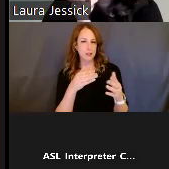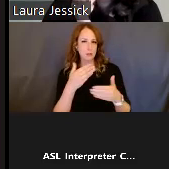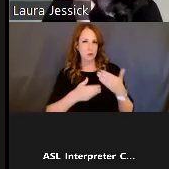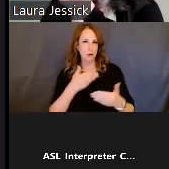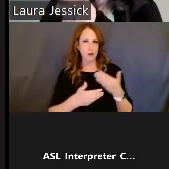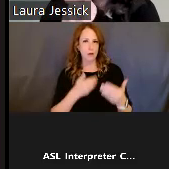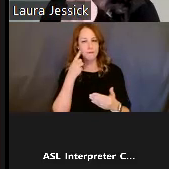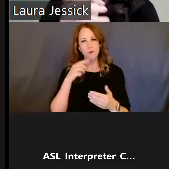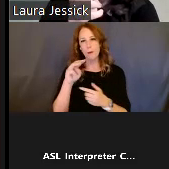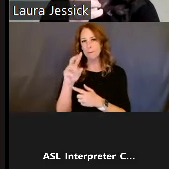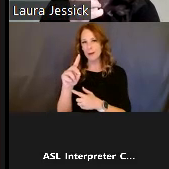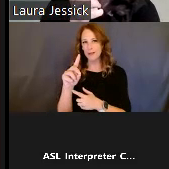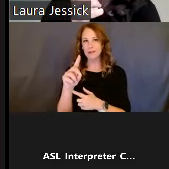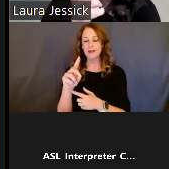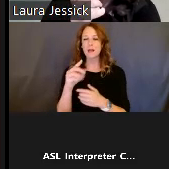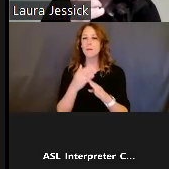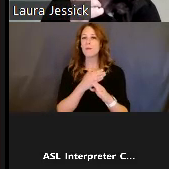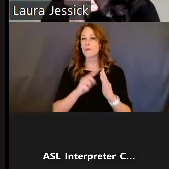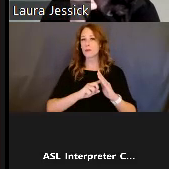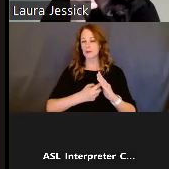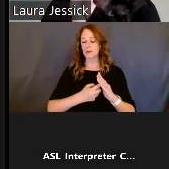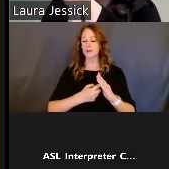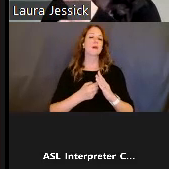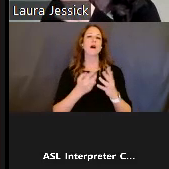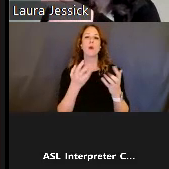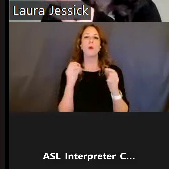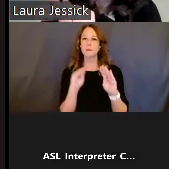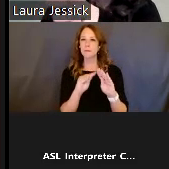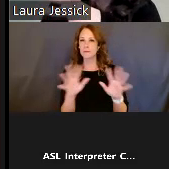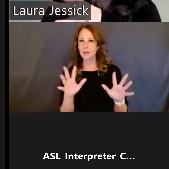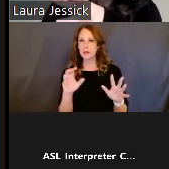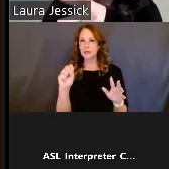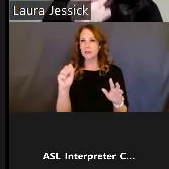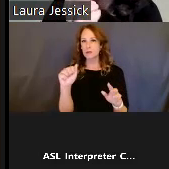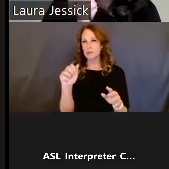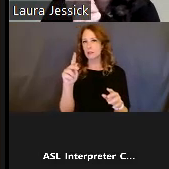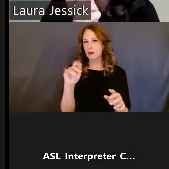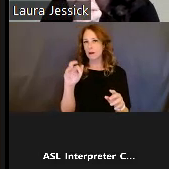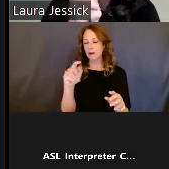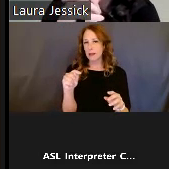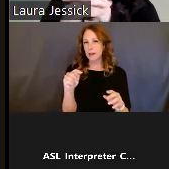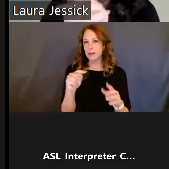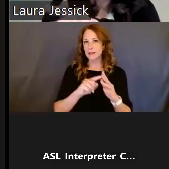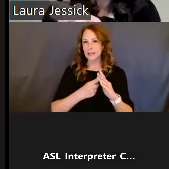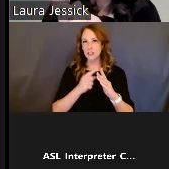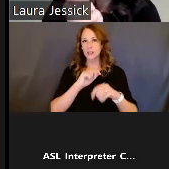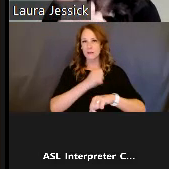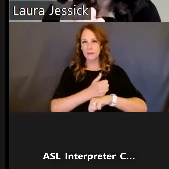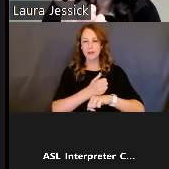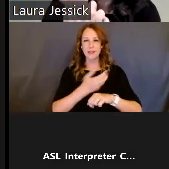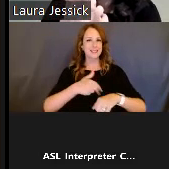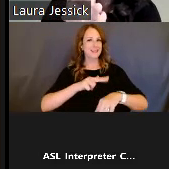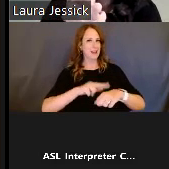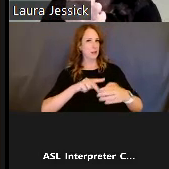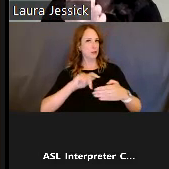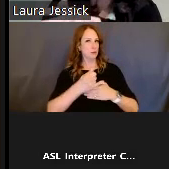So just before I dive into it, I want to be clear that the Sexual Assault Kit Initiative is a national project, and I'll go into that a